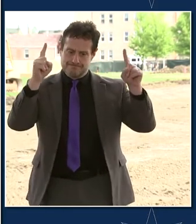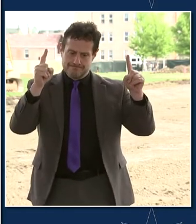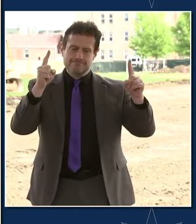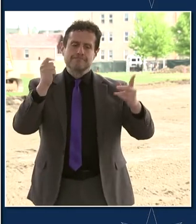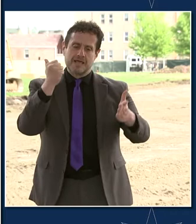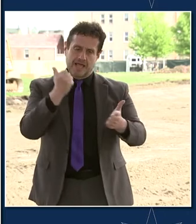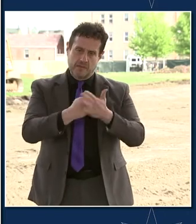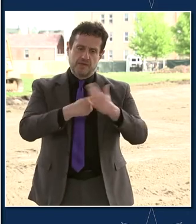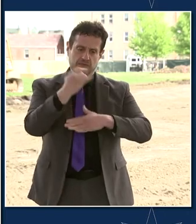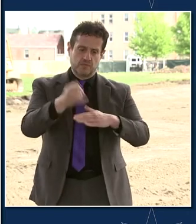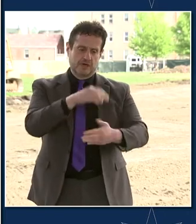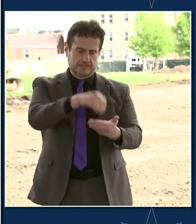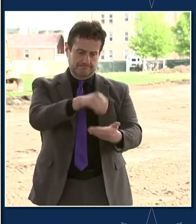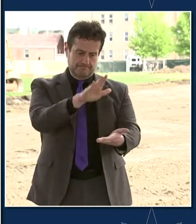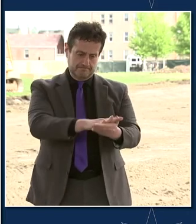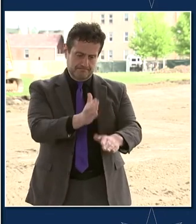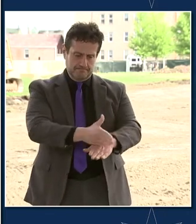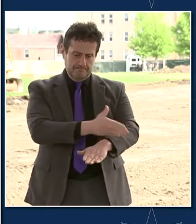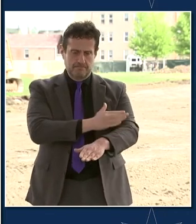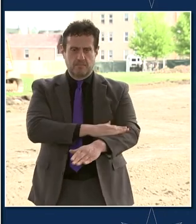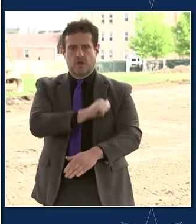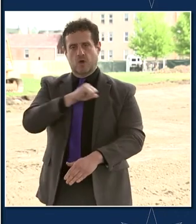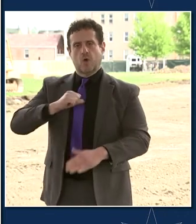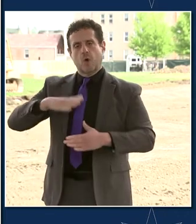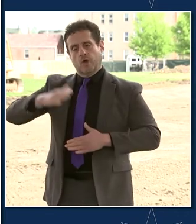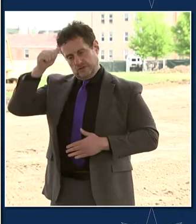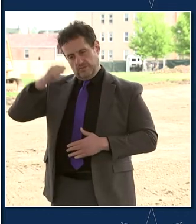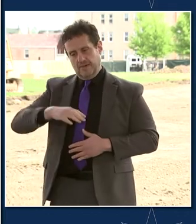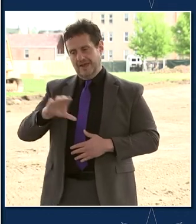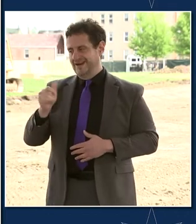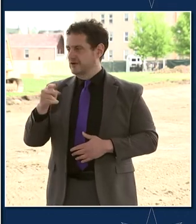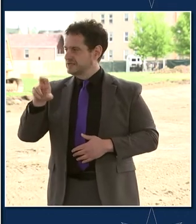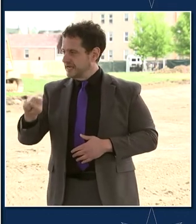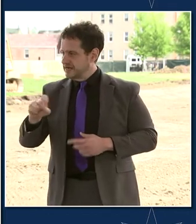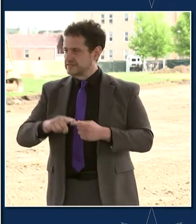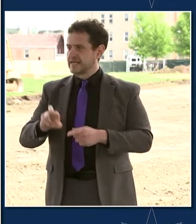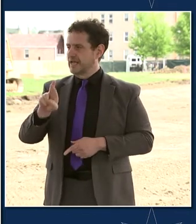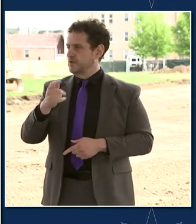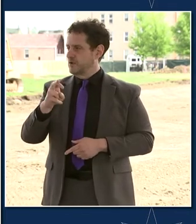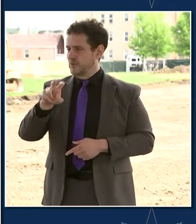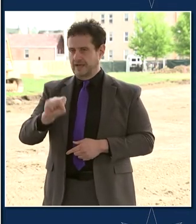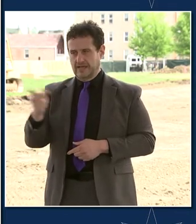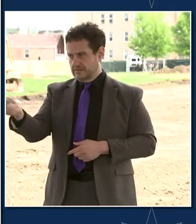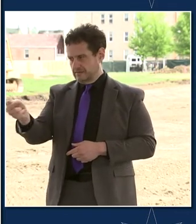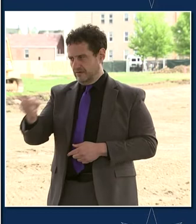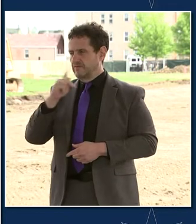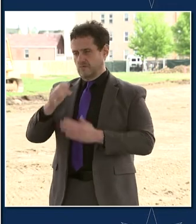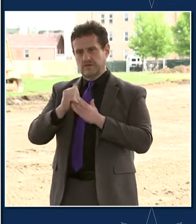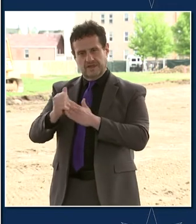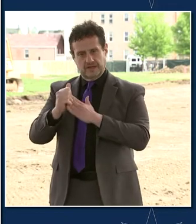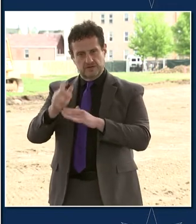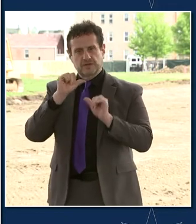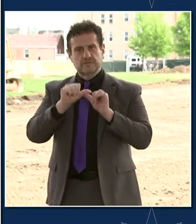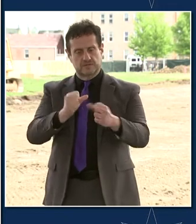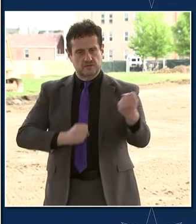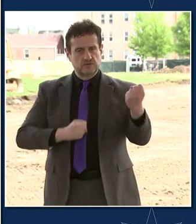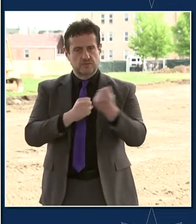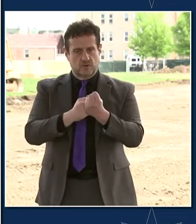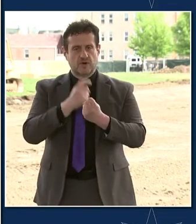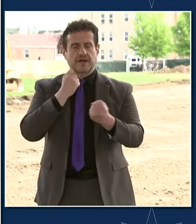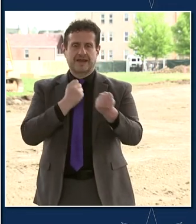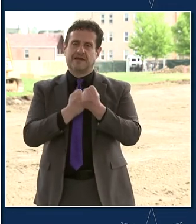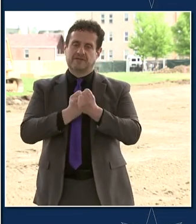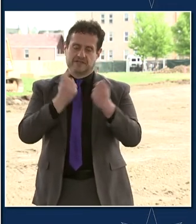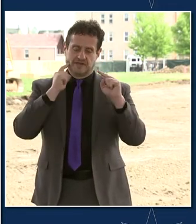project, and also Alderman Cardenas, Alderman Rodriguez, for their leadership and continued support and advocacy